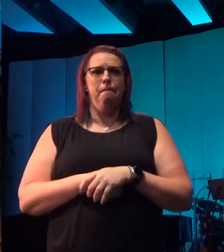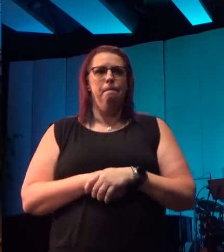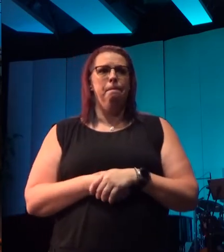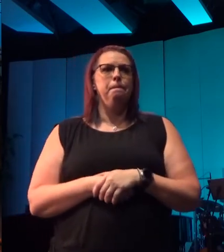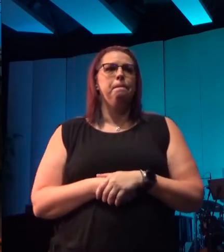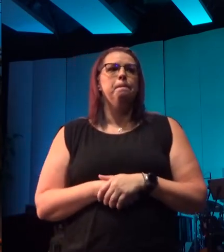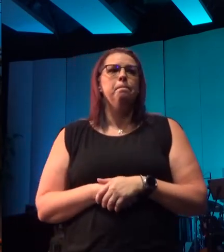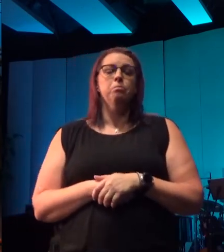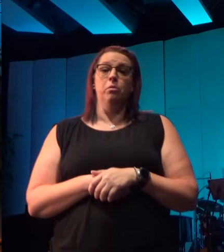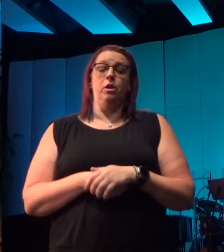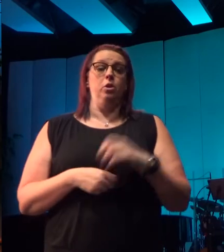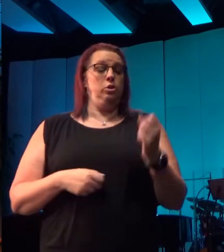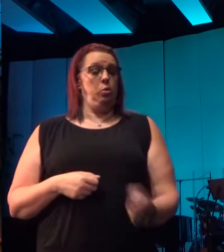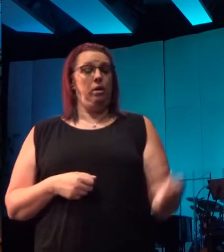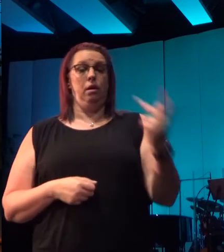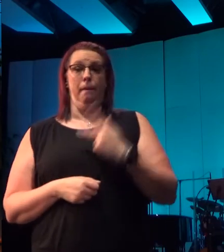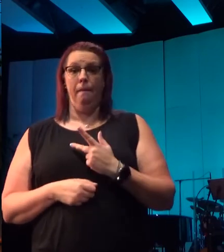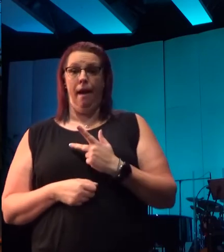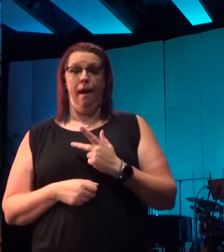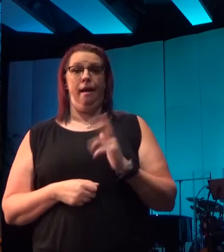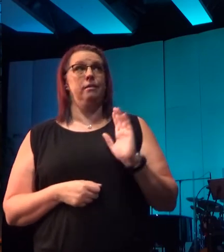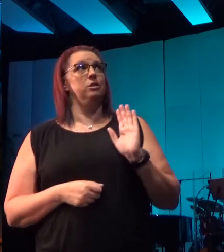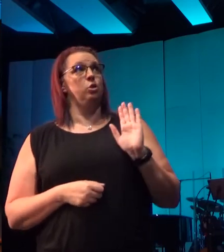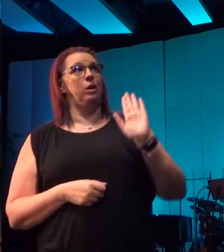And then we can return to the banquet feast, and we can